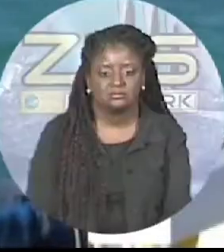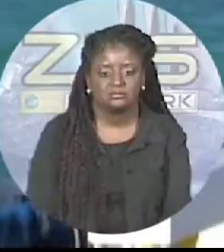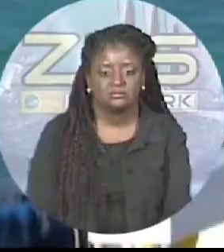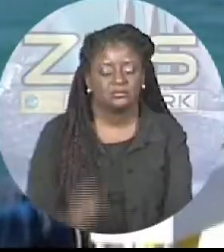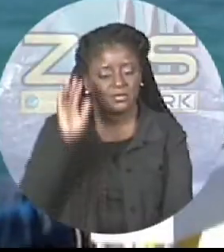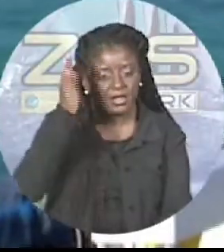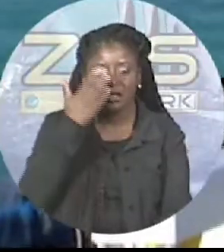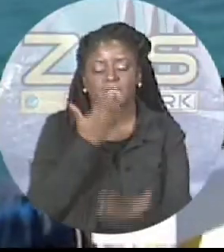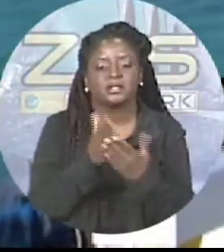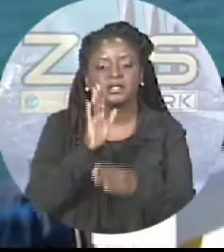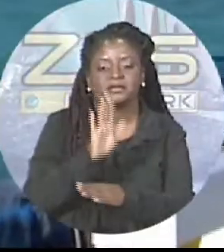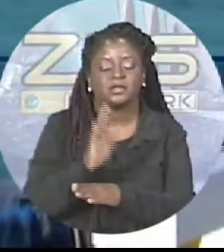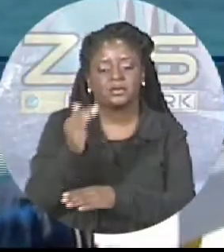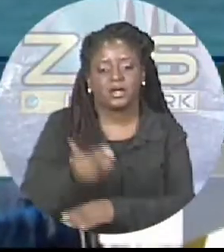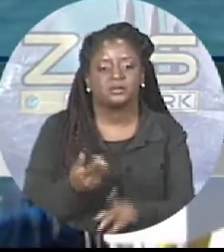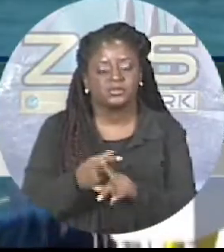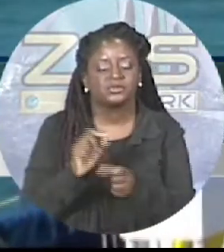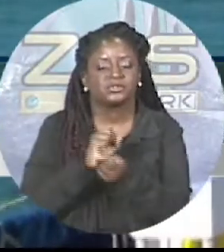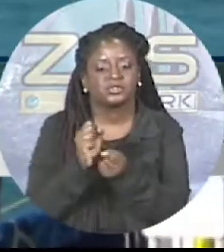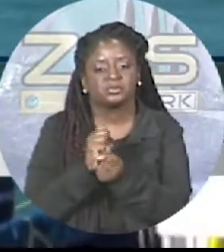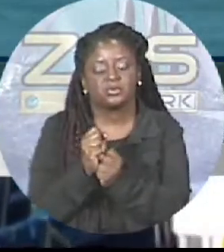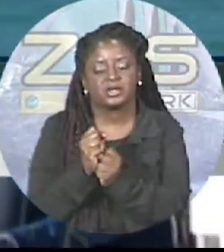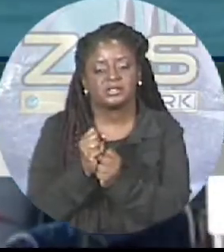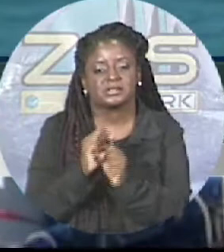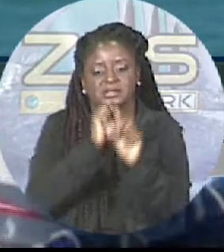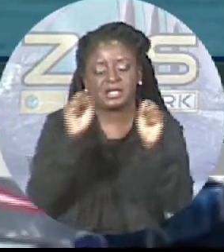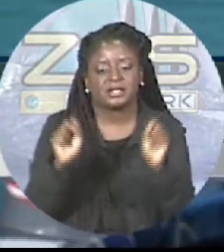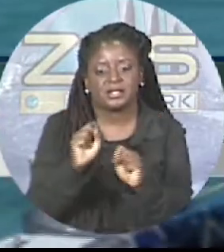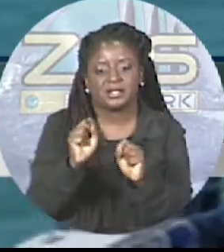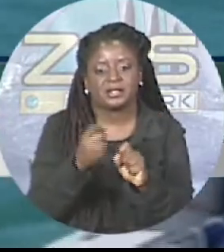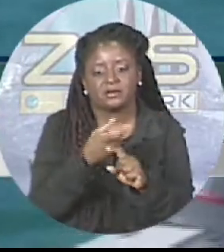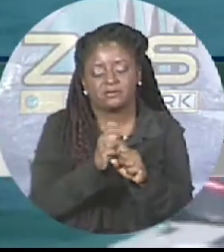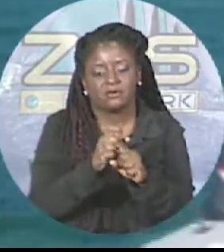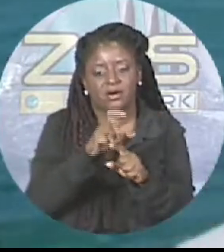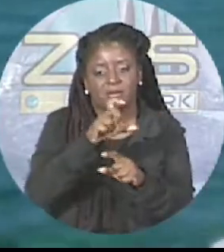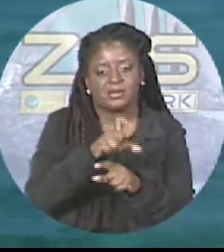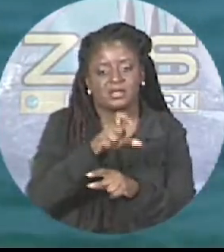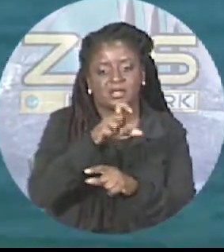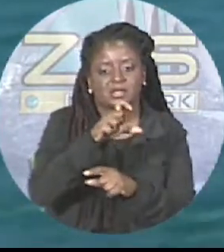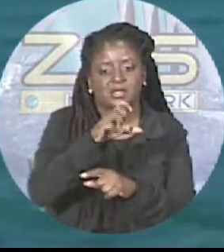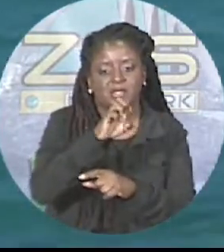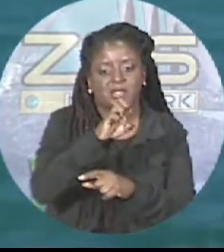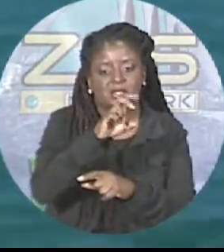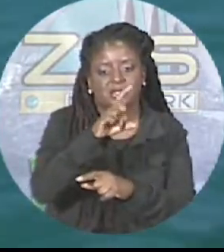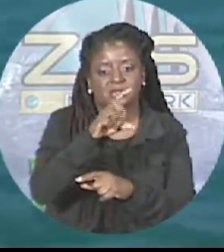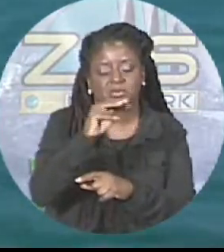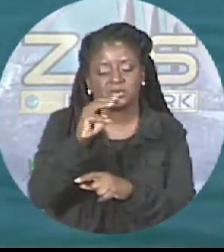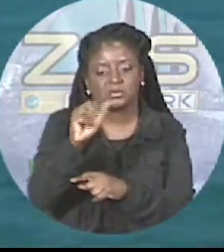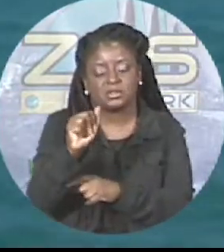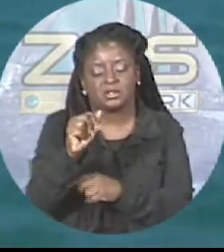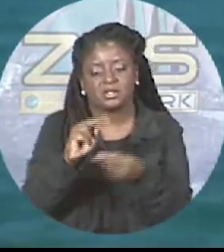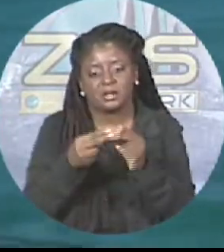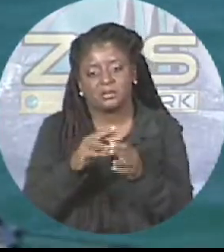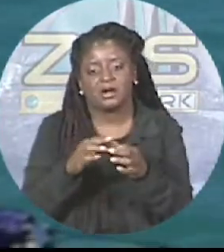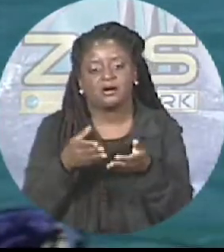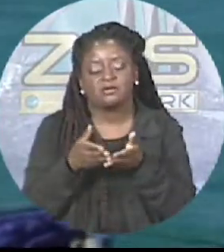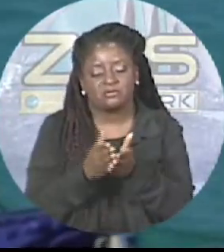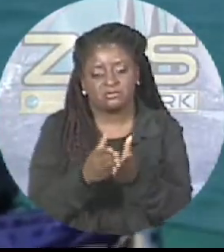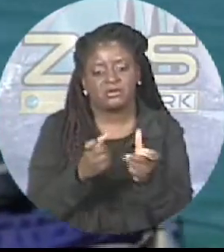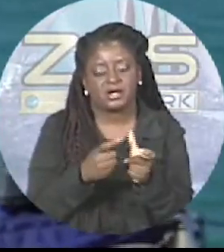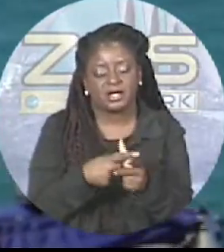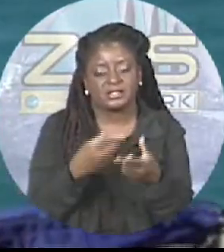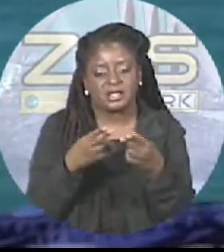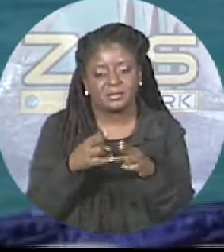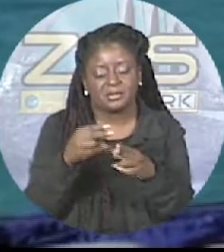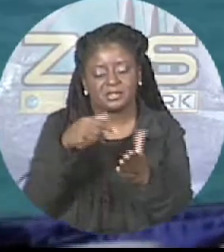Hi, good evening, and welcome to Sports Saturday. I'm Julian Gibson, coming to you from beautiful Black Point, Exuma. A number of regattas taking place in the country this weekend. Over in